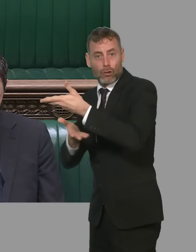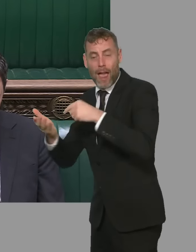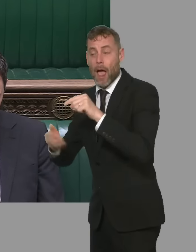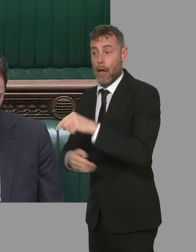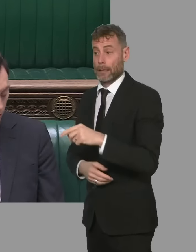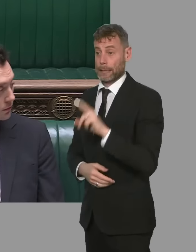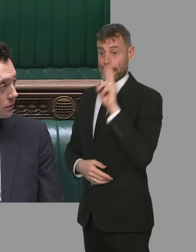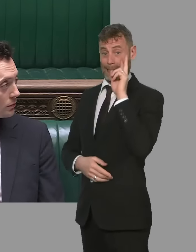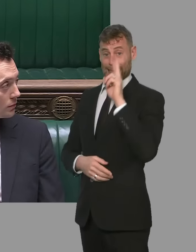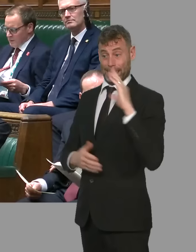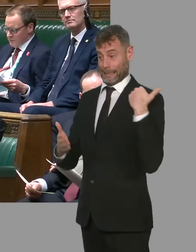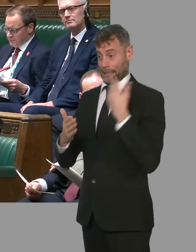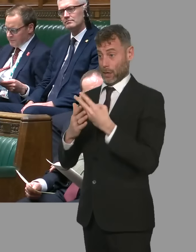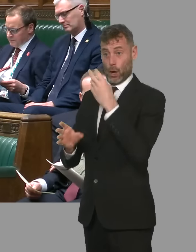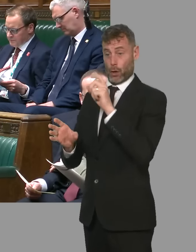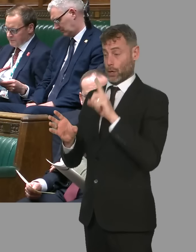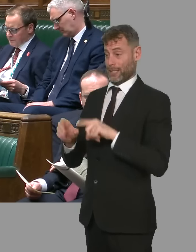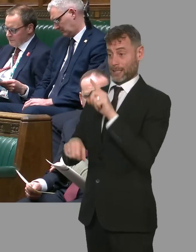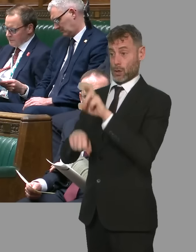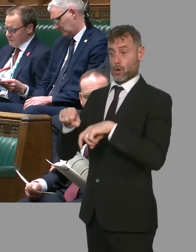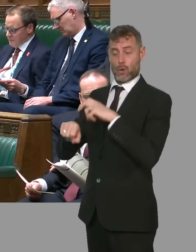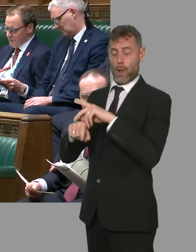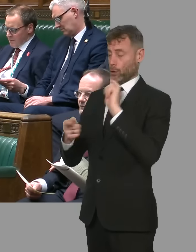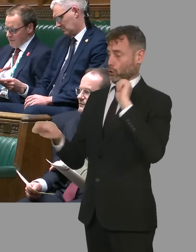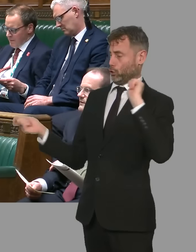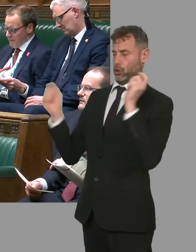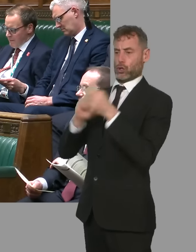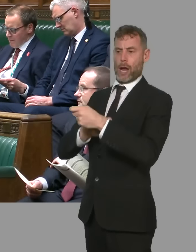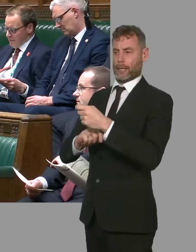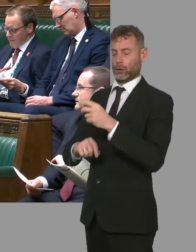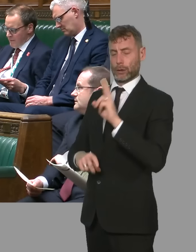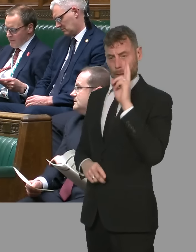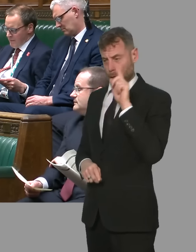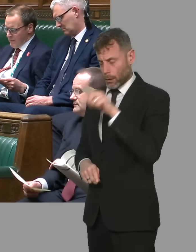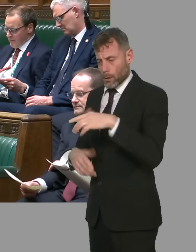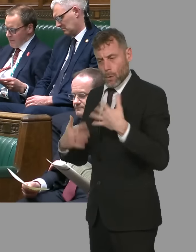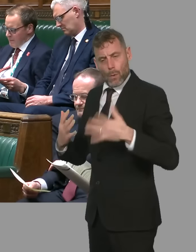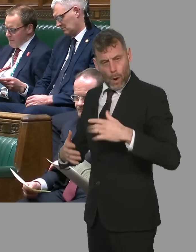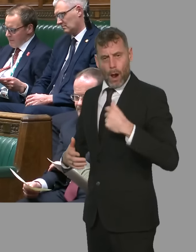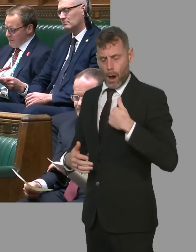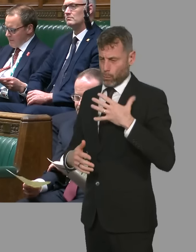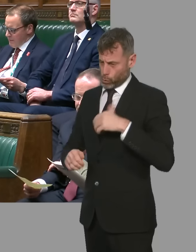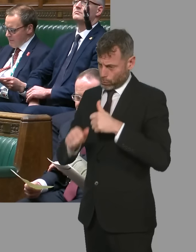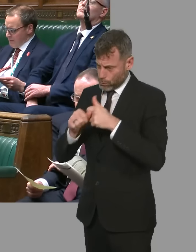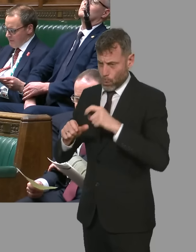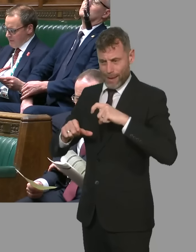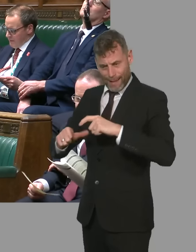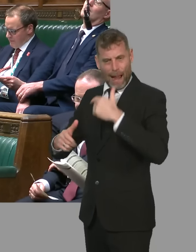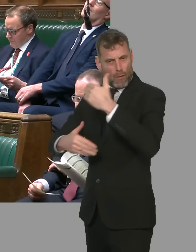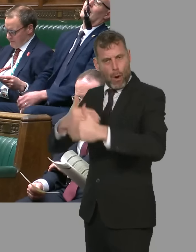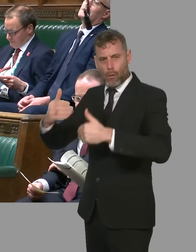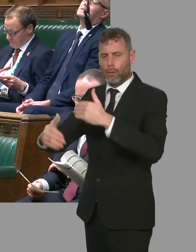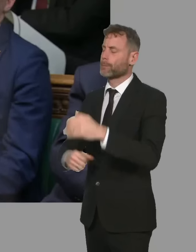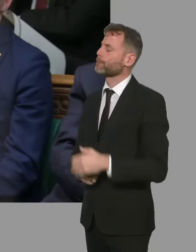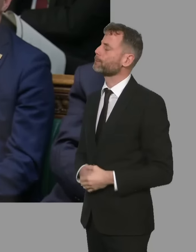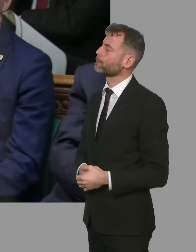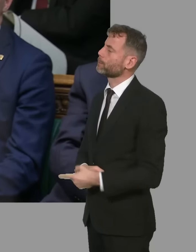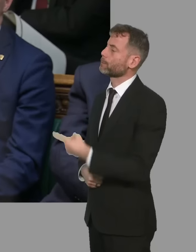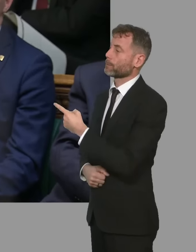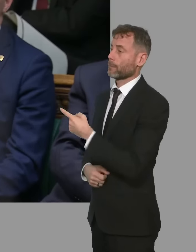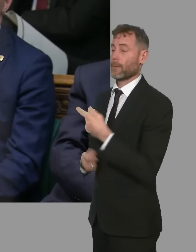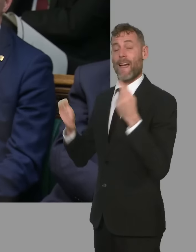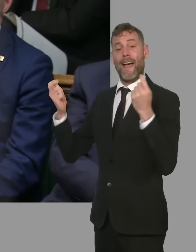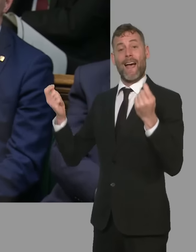further progress. Paul Foster. We approach the anniversary of the Good Friday Agreement historic in that